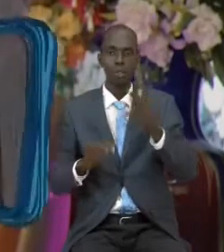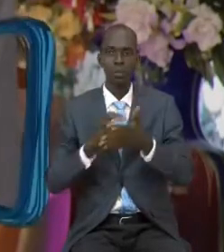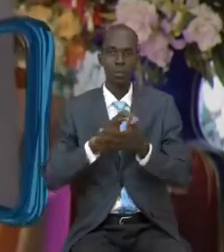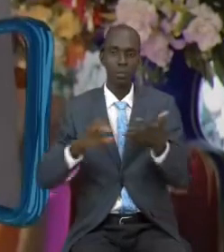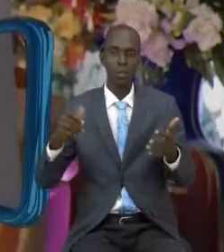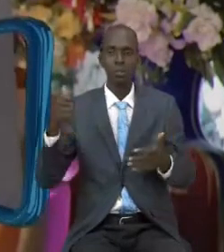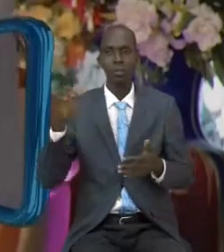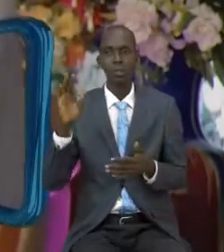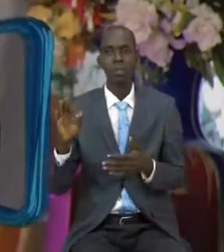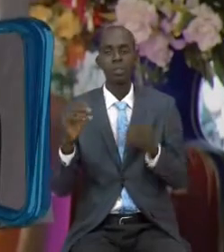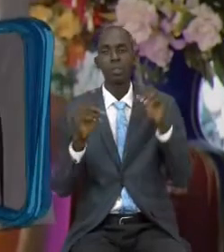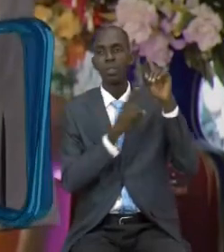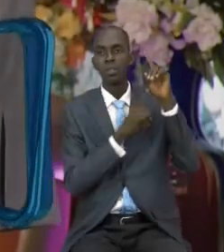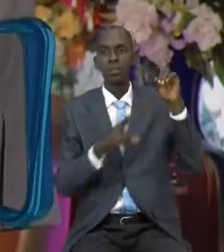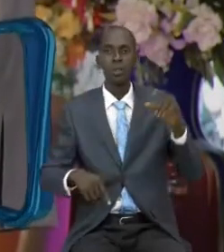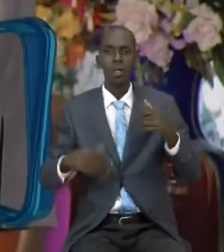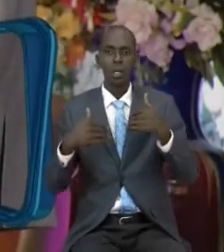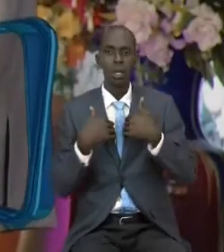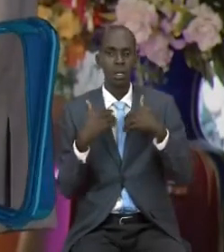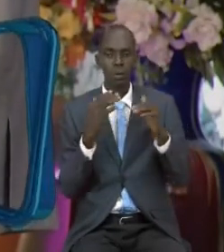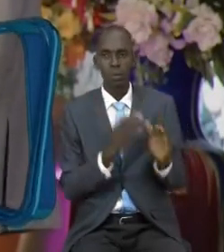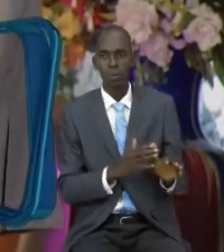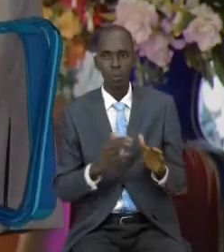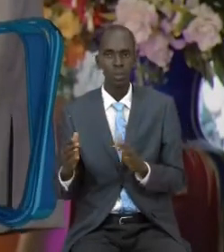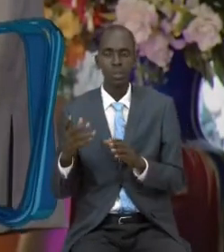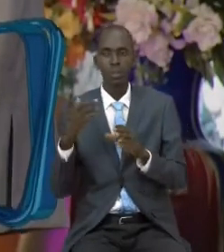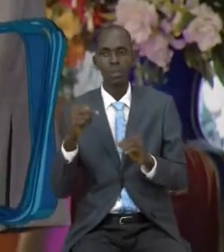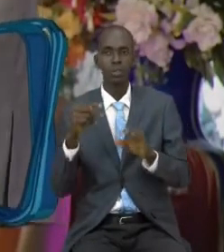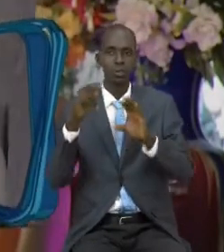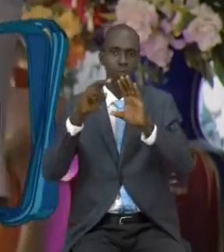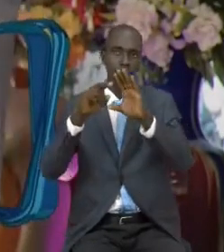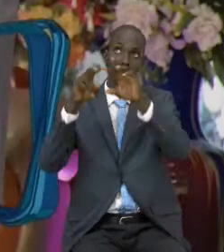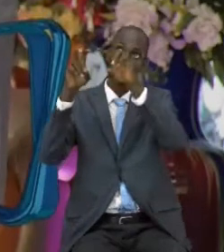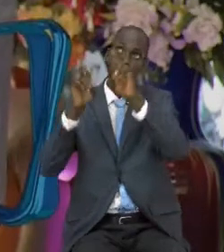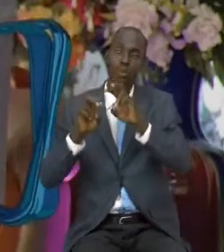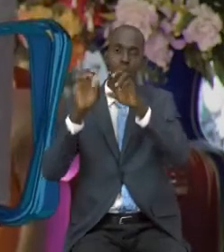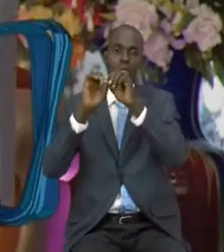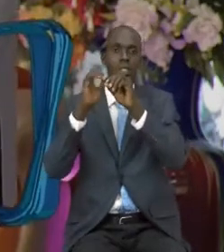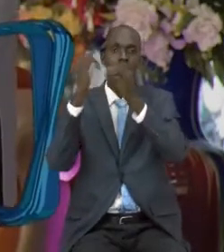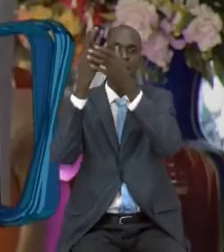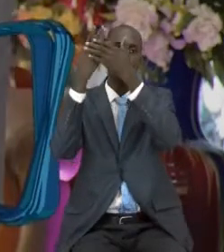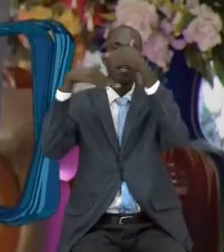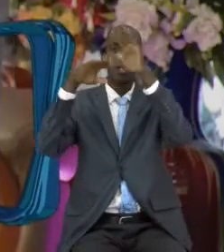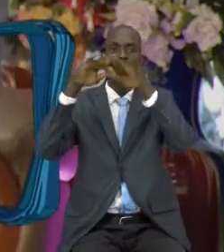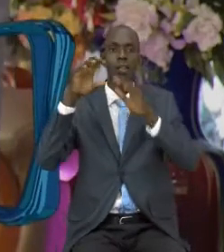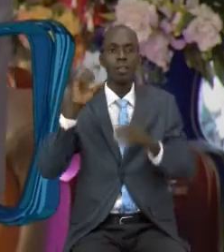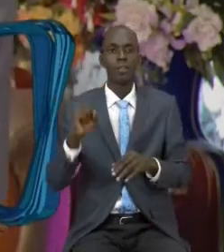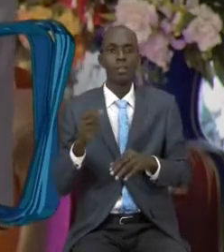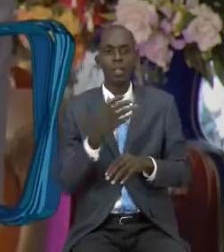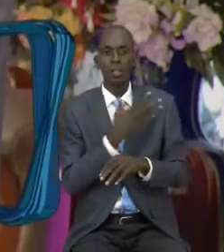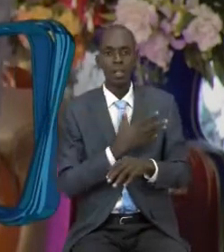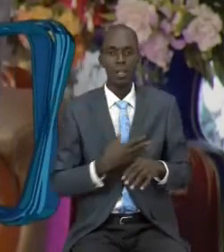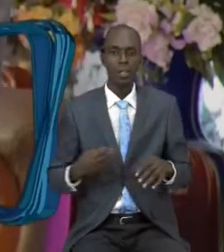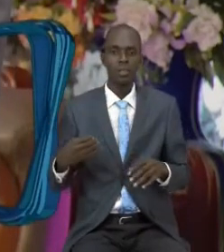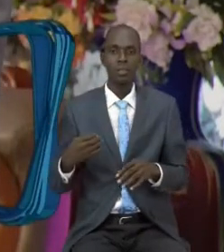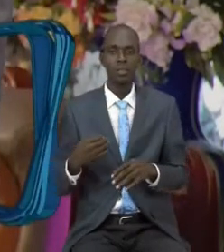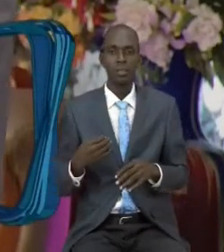has prepared his throne in the heavens, and his